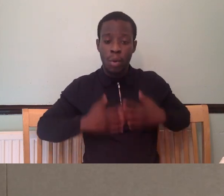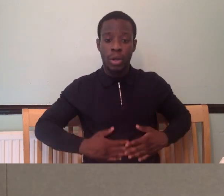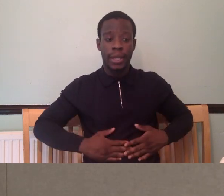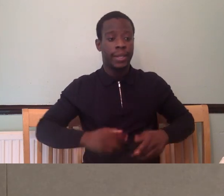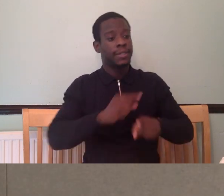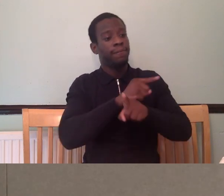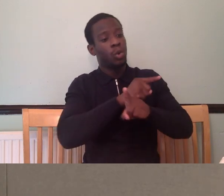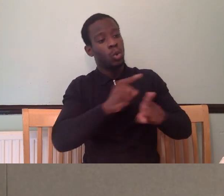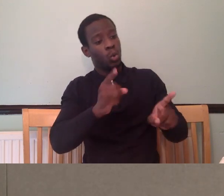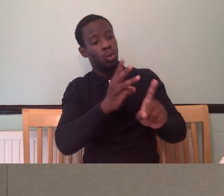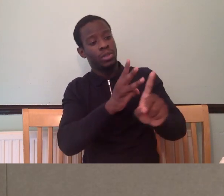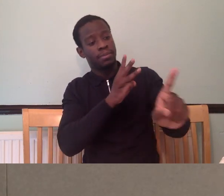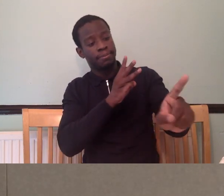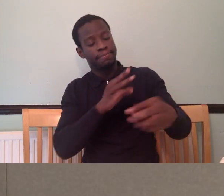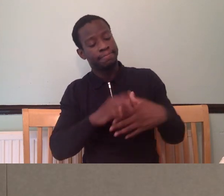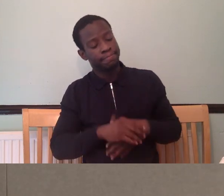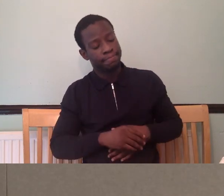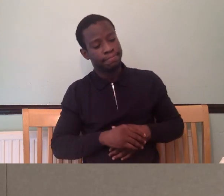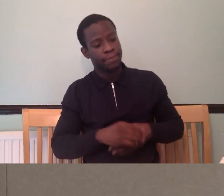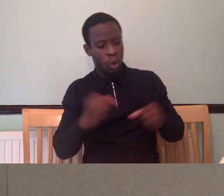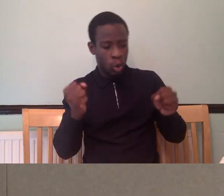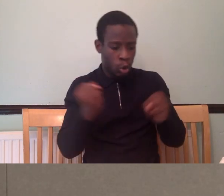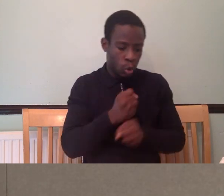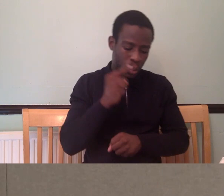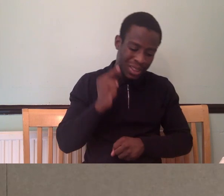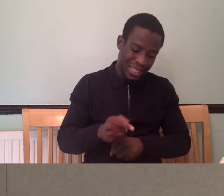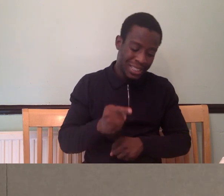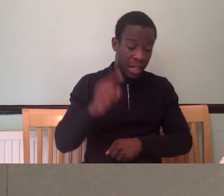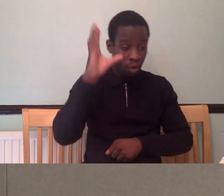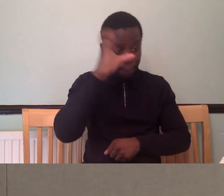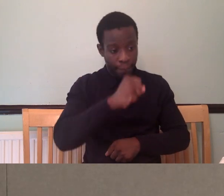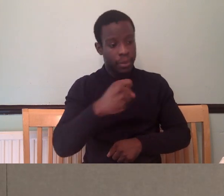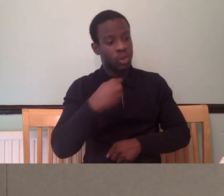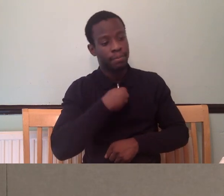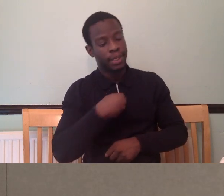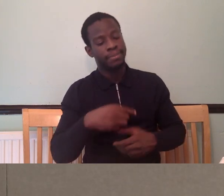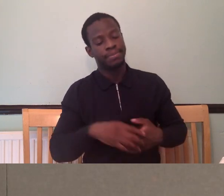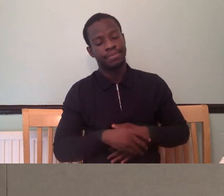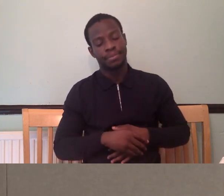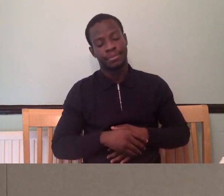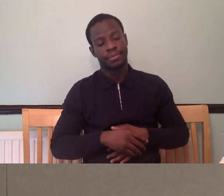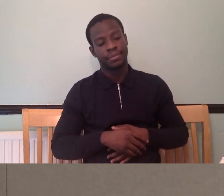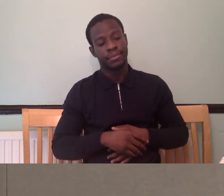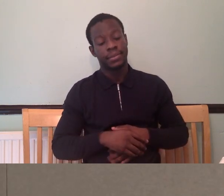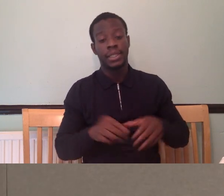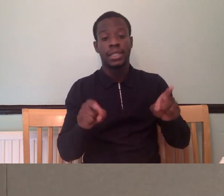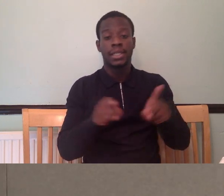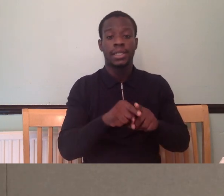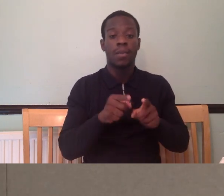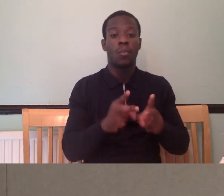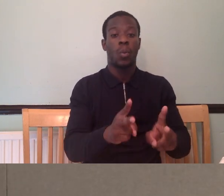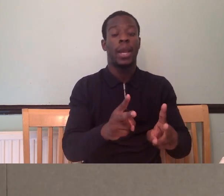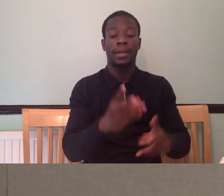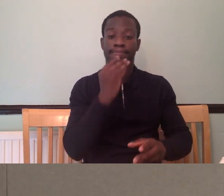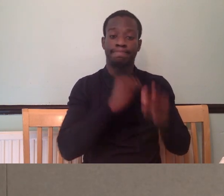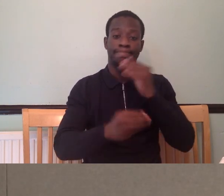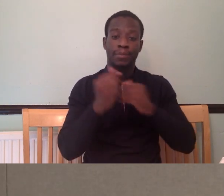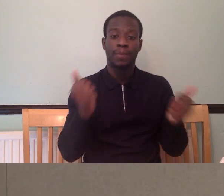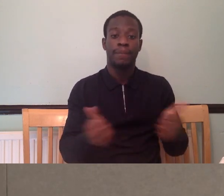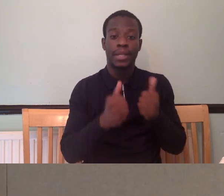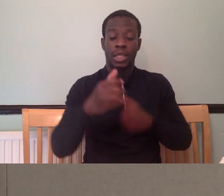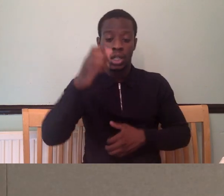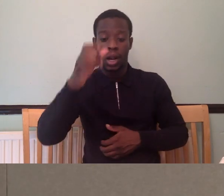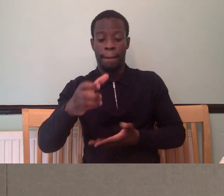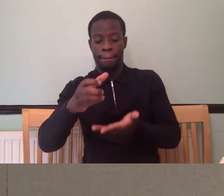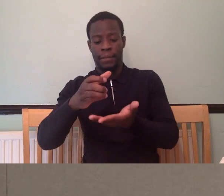you. Do this in remembrance of me.'" And in the same way, after supper, he took the cup, saying,